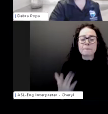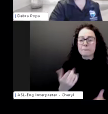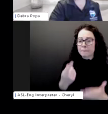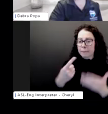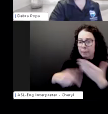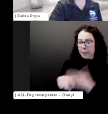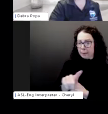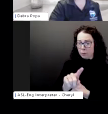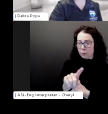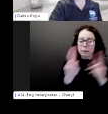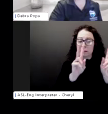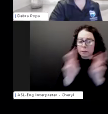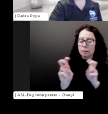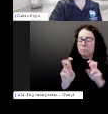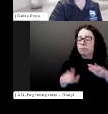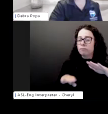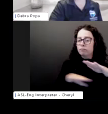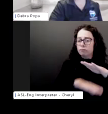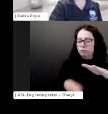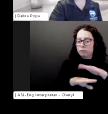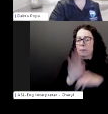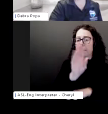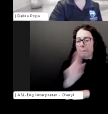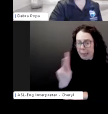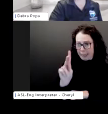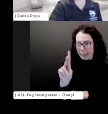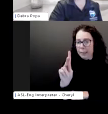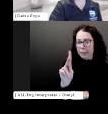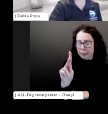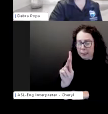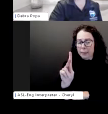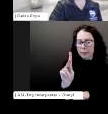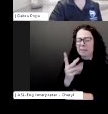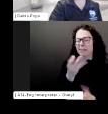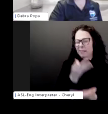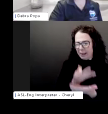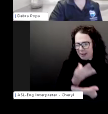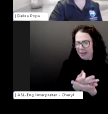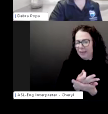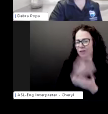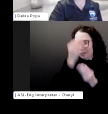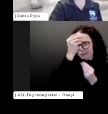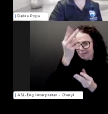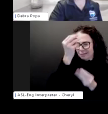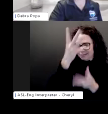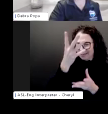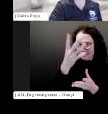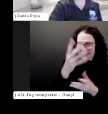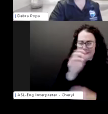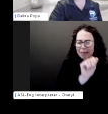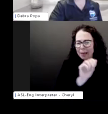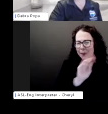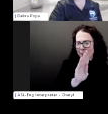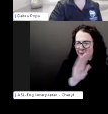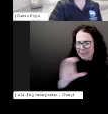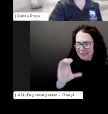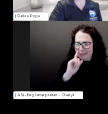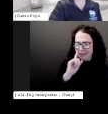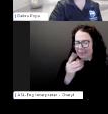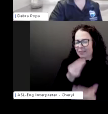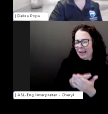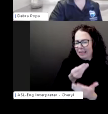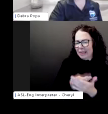banking finances, and we have ABC's financial literacy that will be providing that. So if you, it is Financial Literacy Month, which is why we're